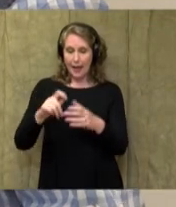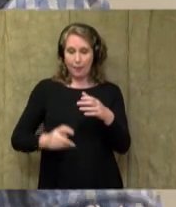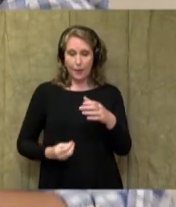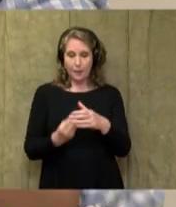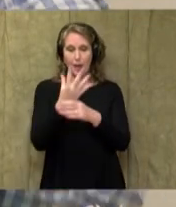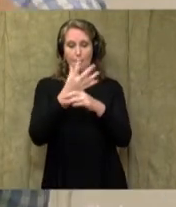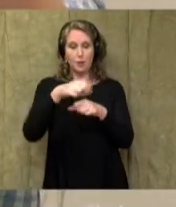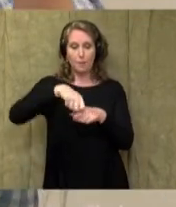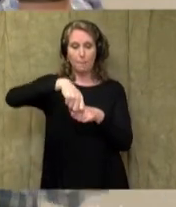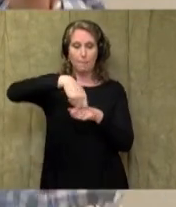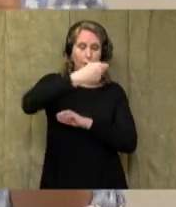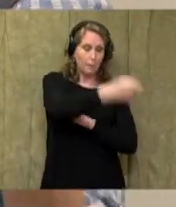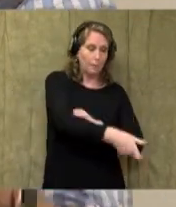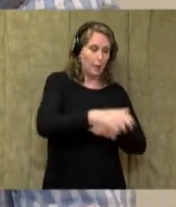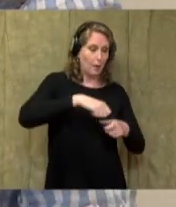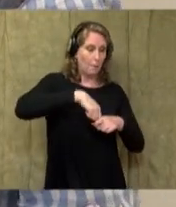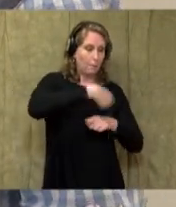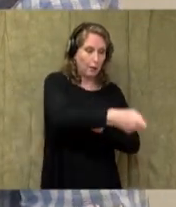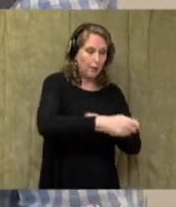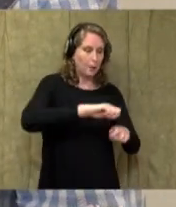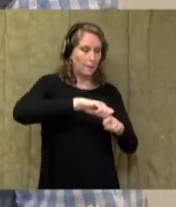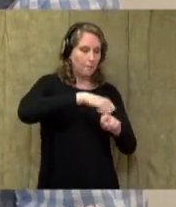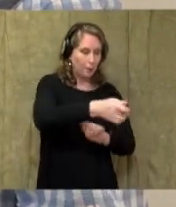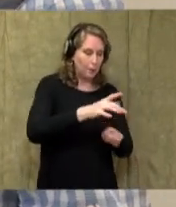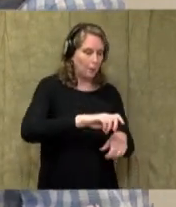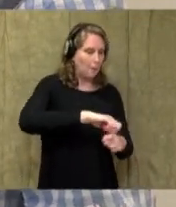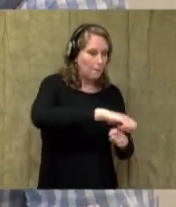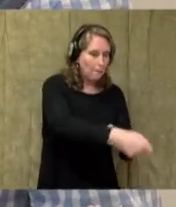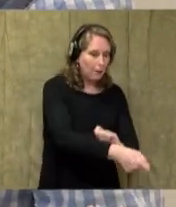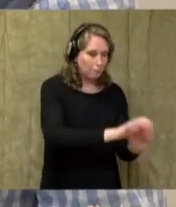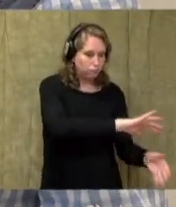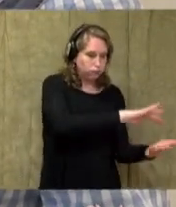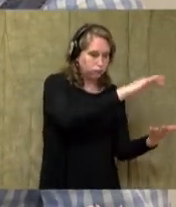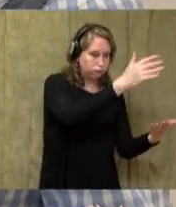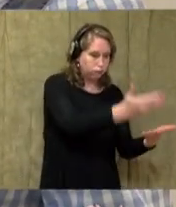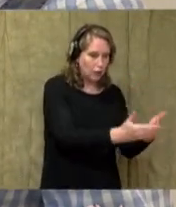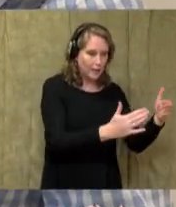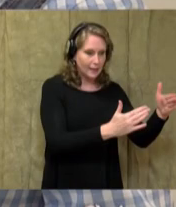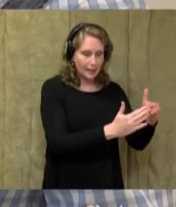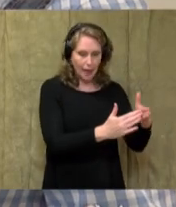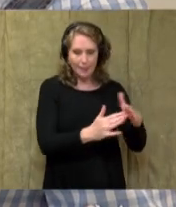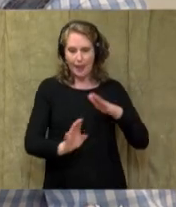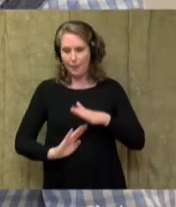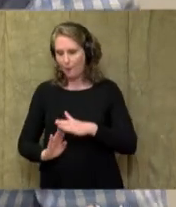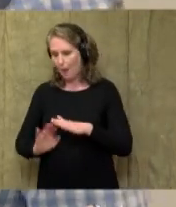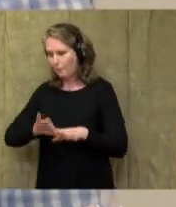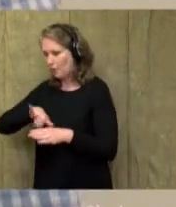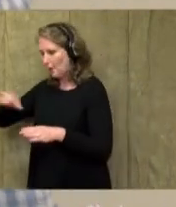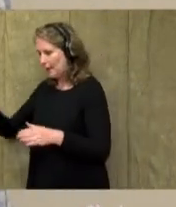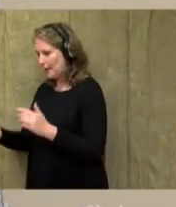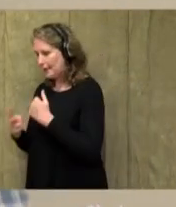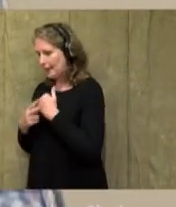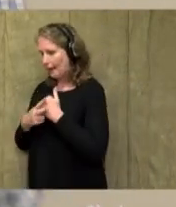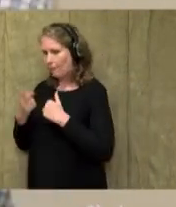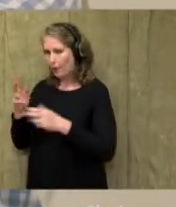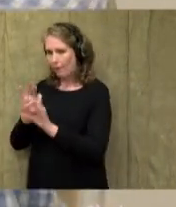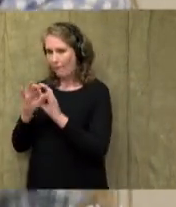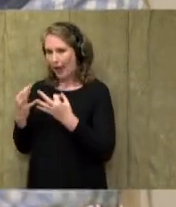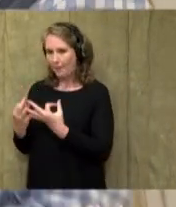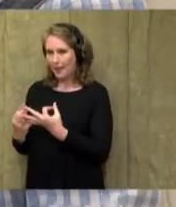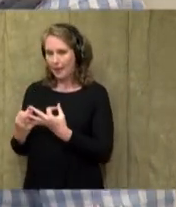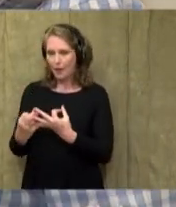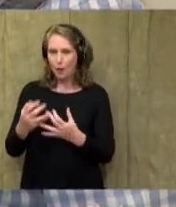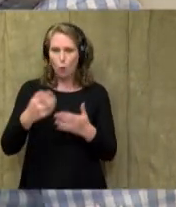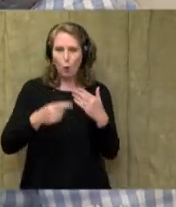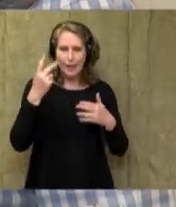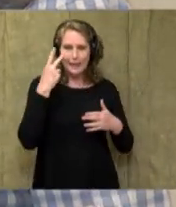tops, tossed them into a pile for Bear, and put the bottoms aside for himself. Okay, so look, what